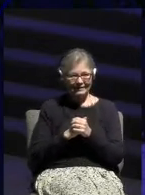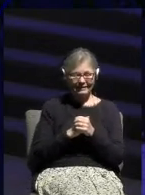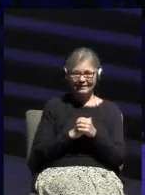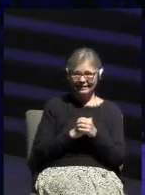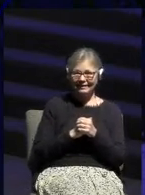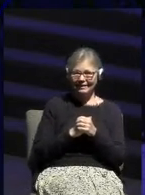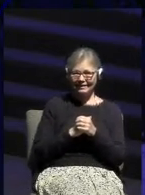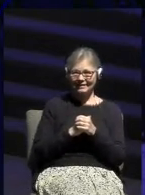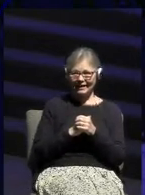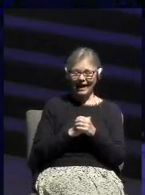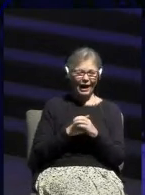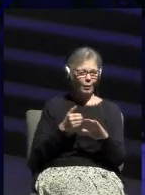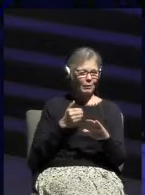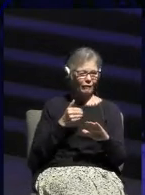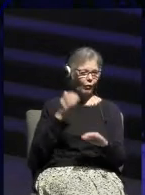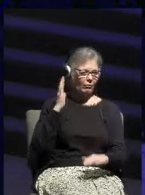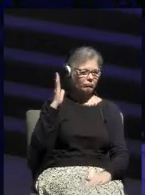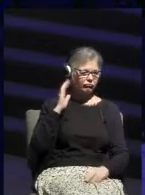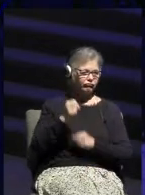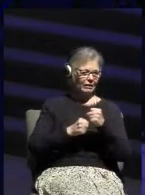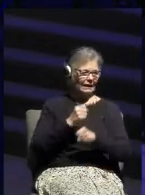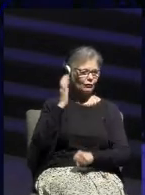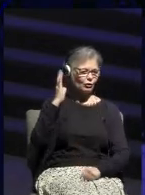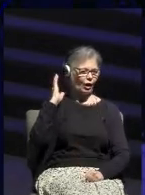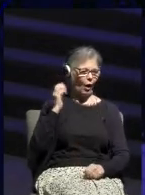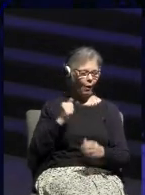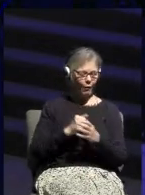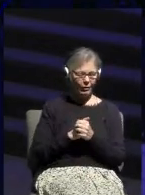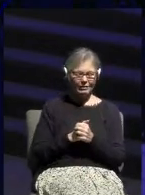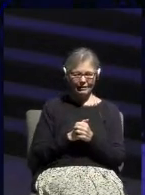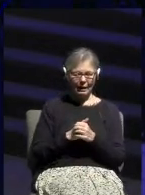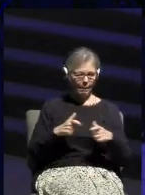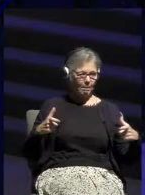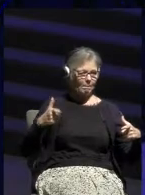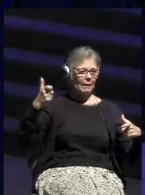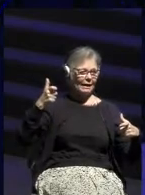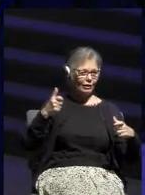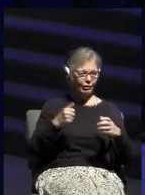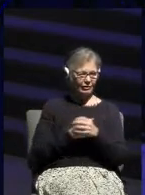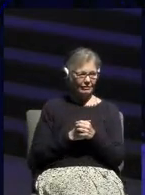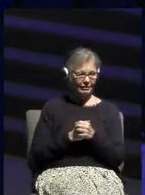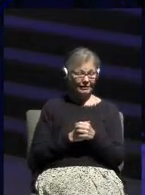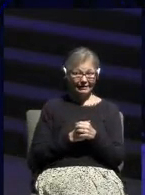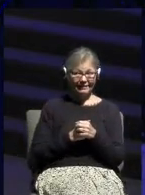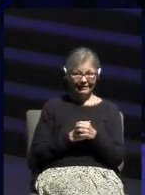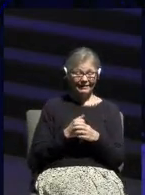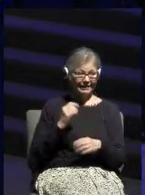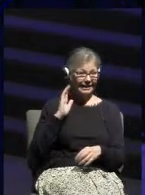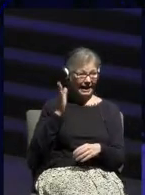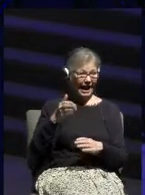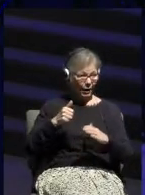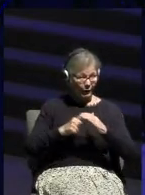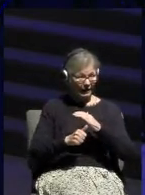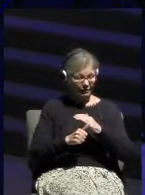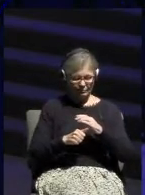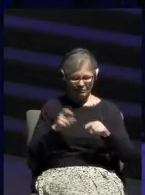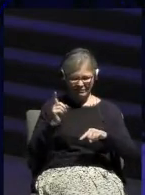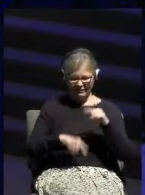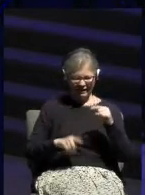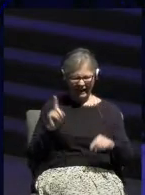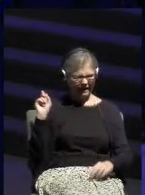but the plexiglass one. I don't know if you remember that one. And if we had it, I would get in it. There's nothing to get into here.